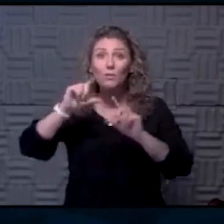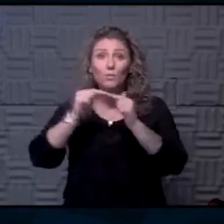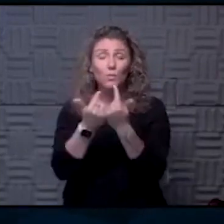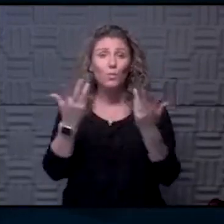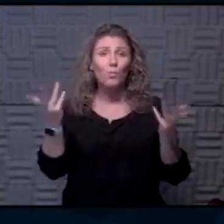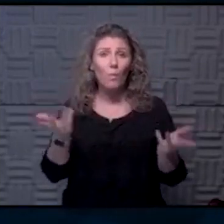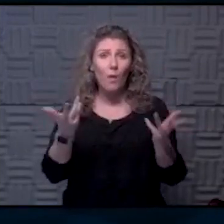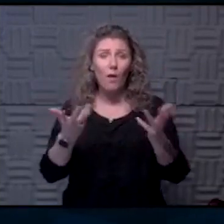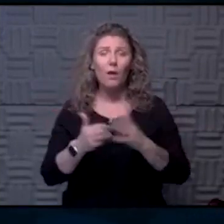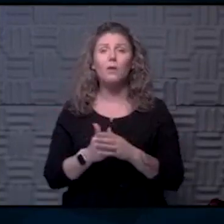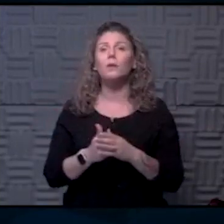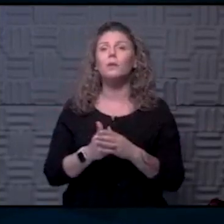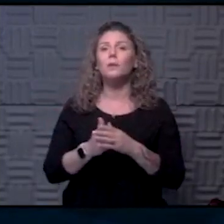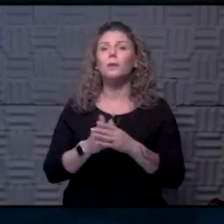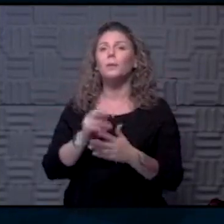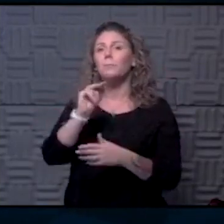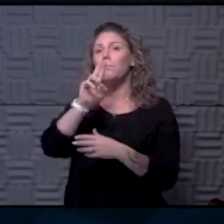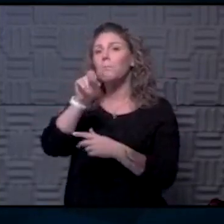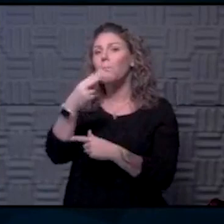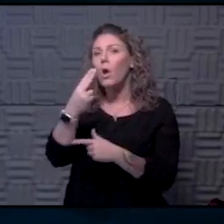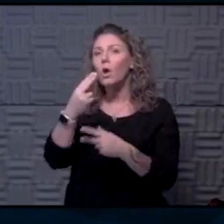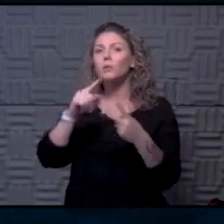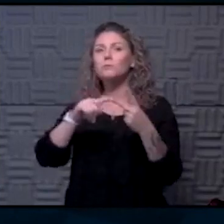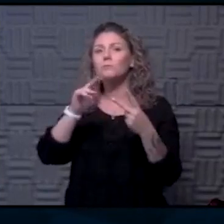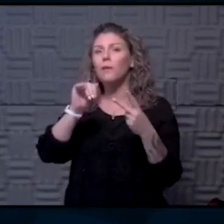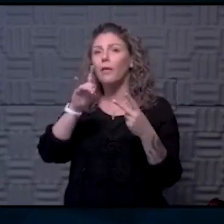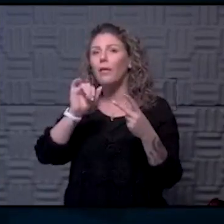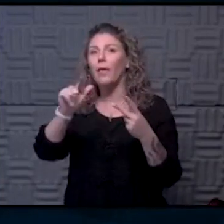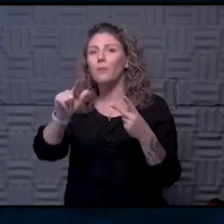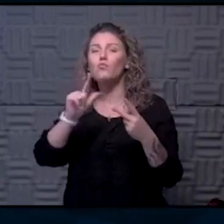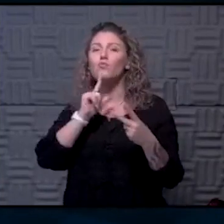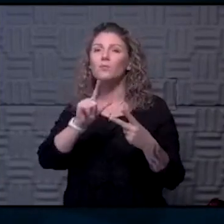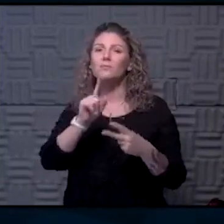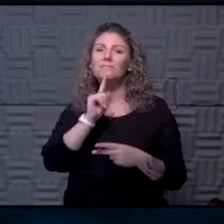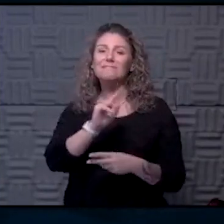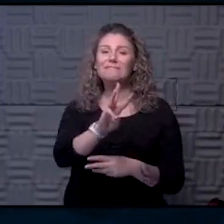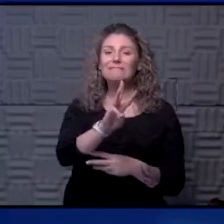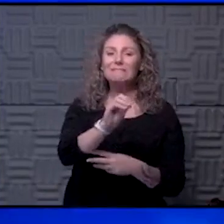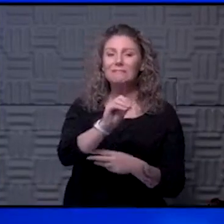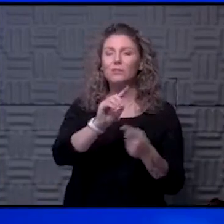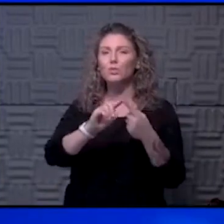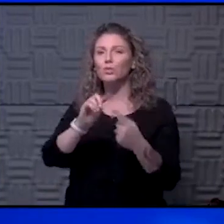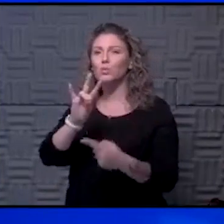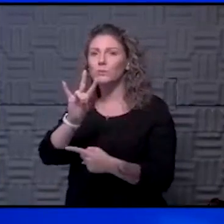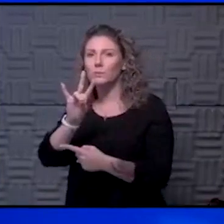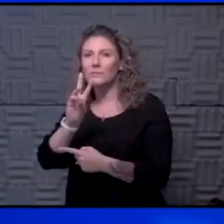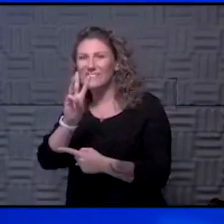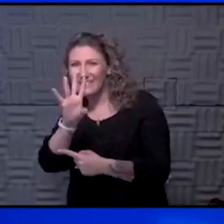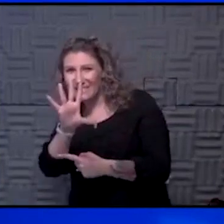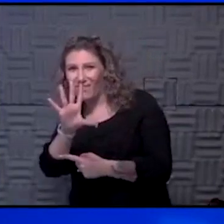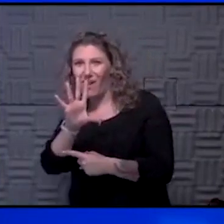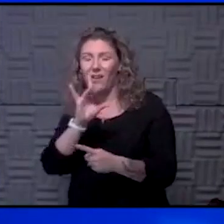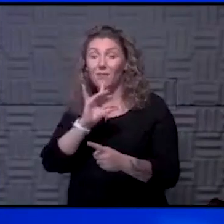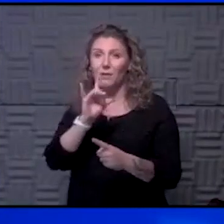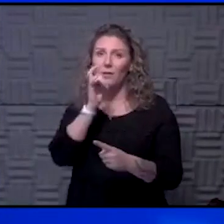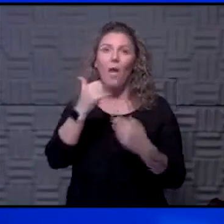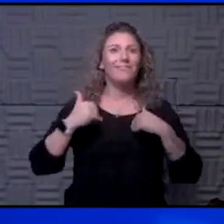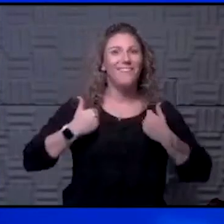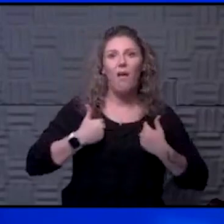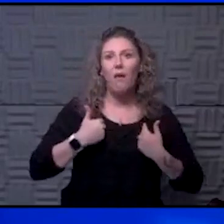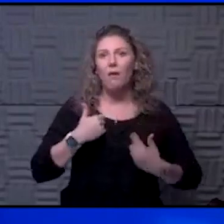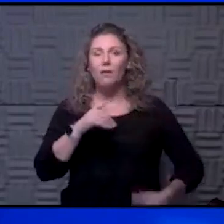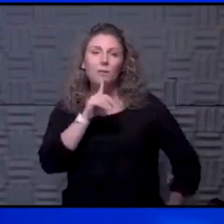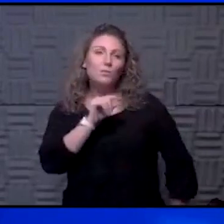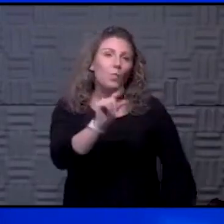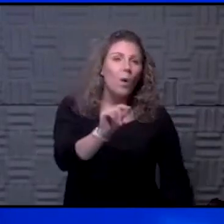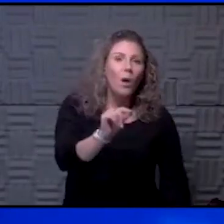example, in March and April has been that 60 to 65 year age group. Not young, right? Not 20